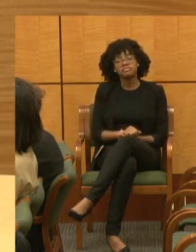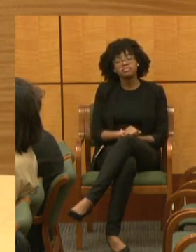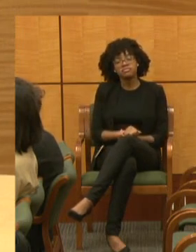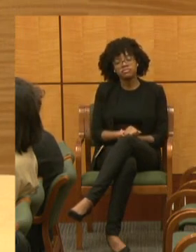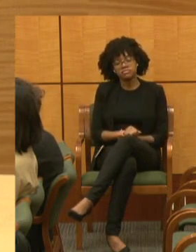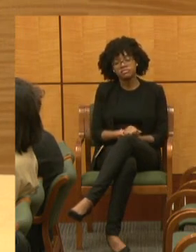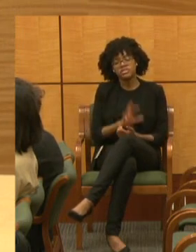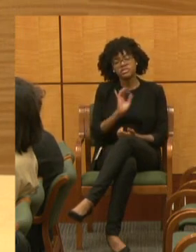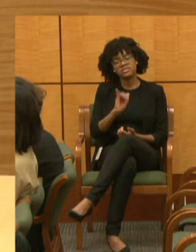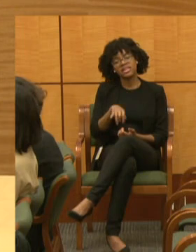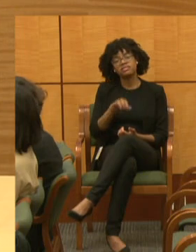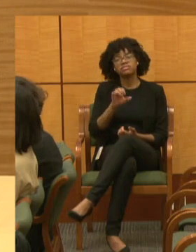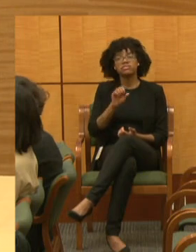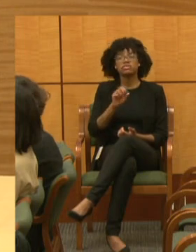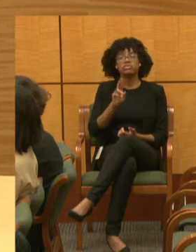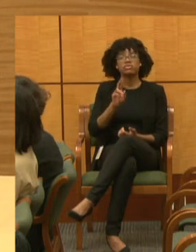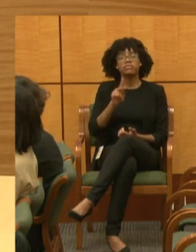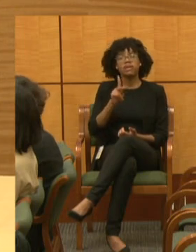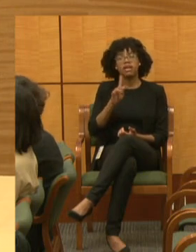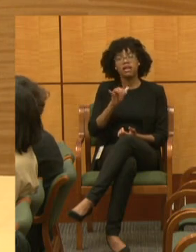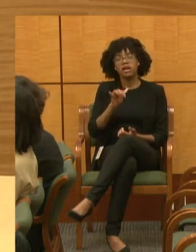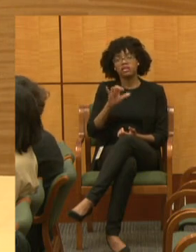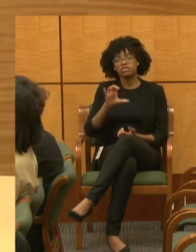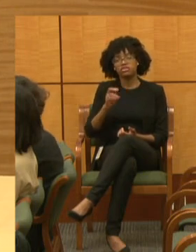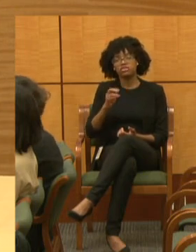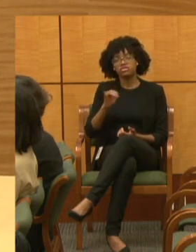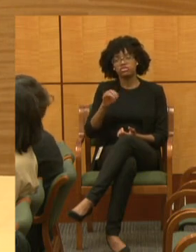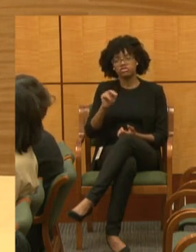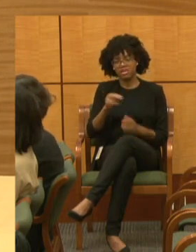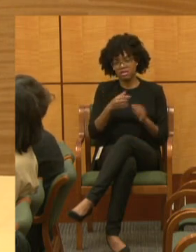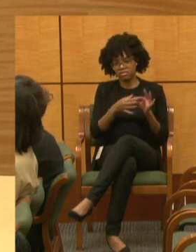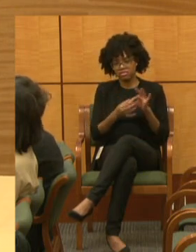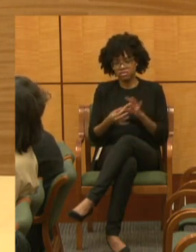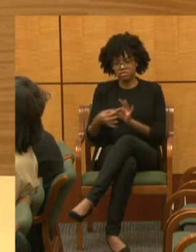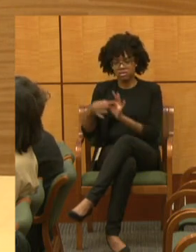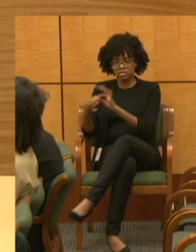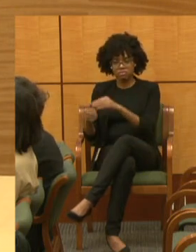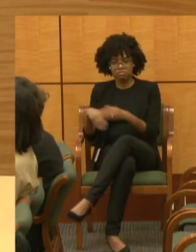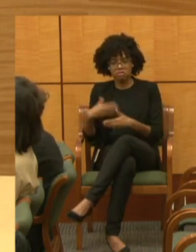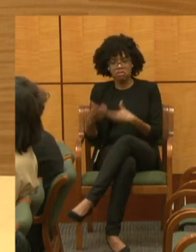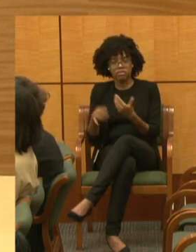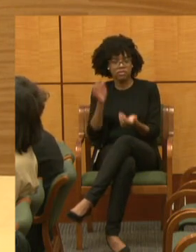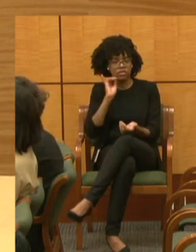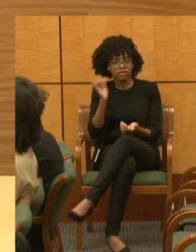important that is for the quality of the end preparations being prepared in the